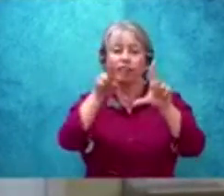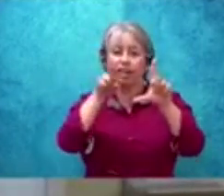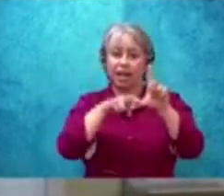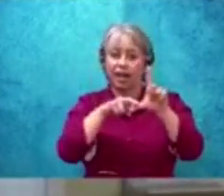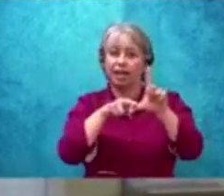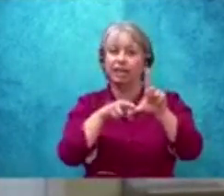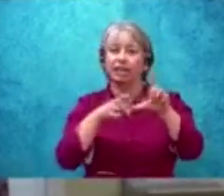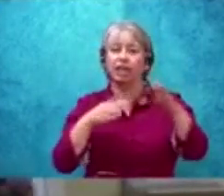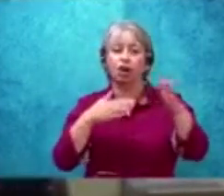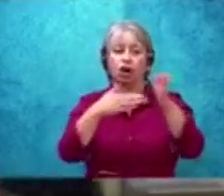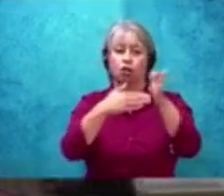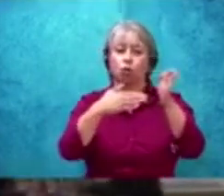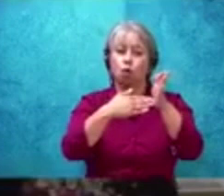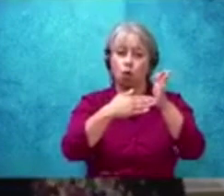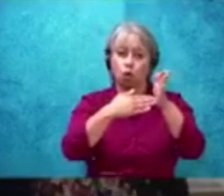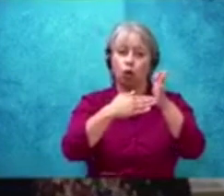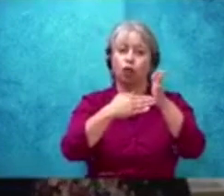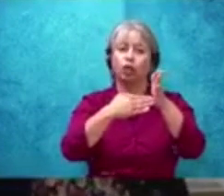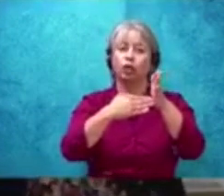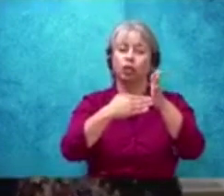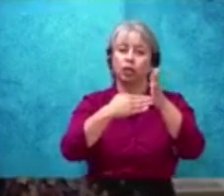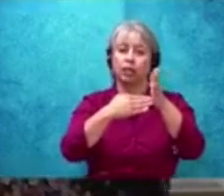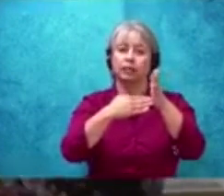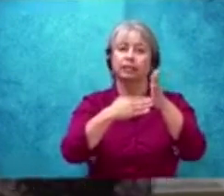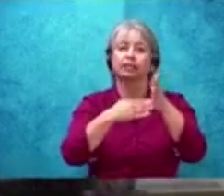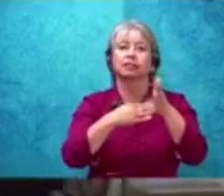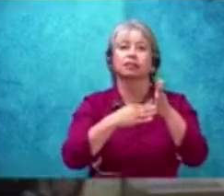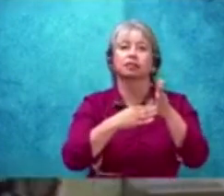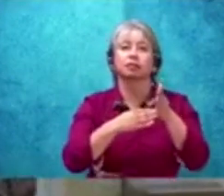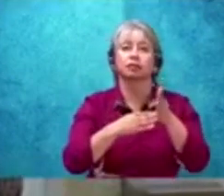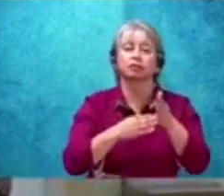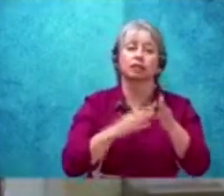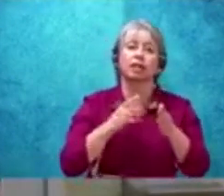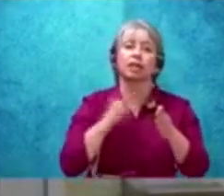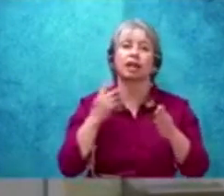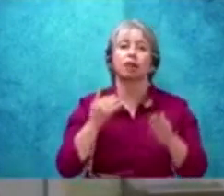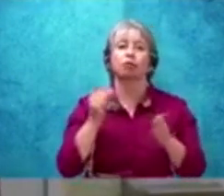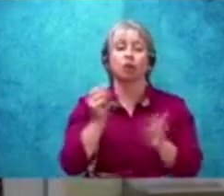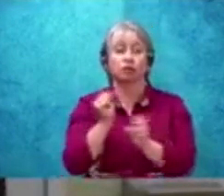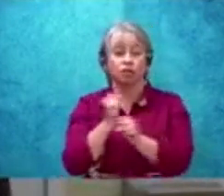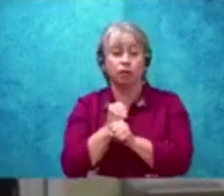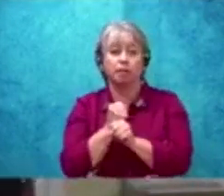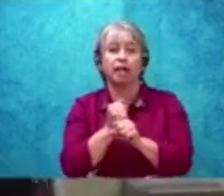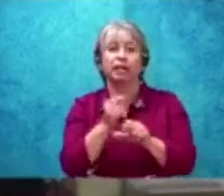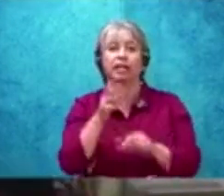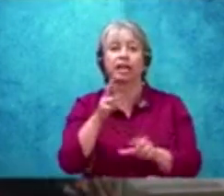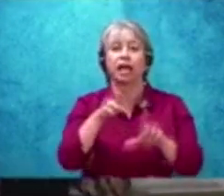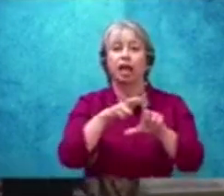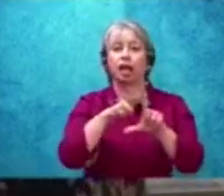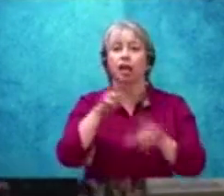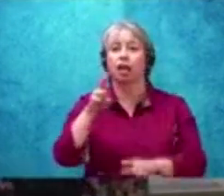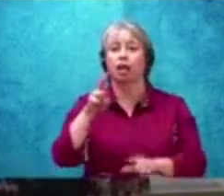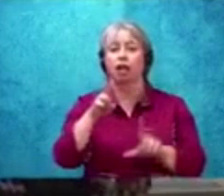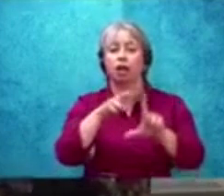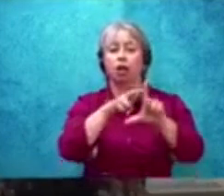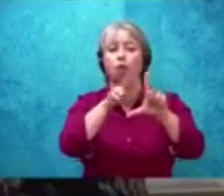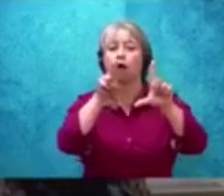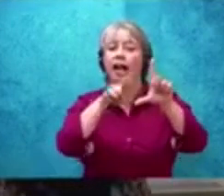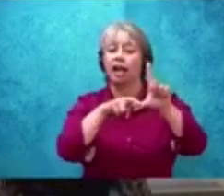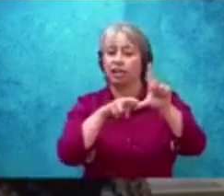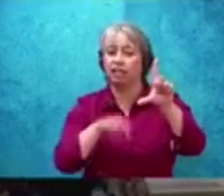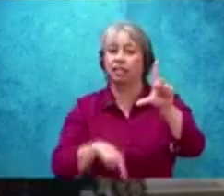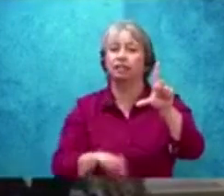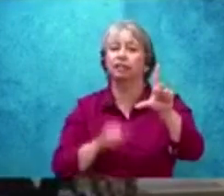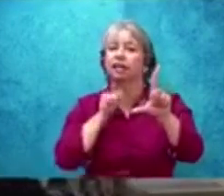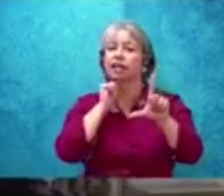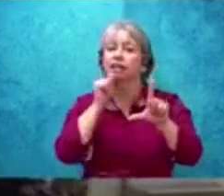corner. So we're actually producing or creating a right triangle. That would not be the